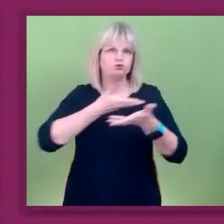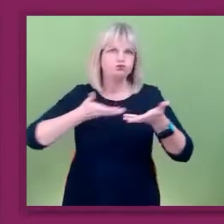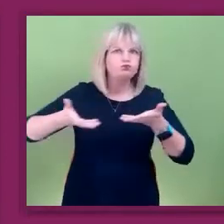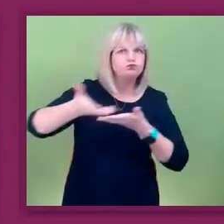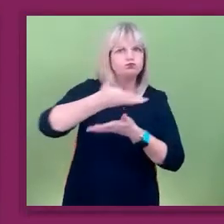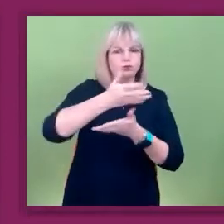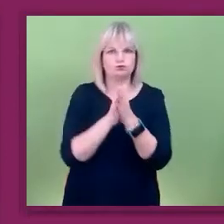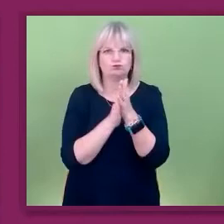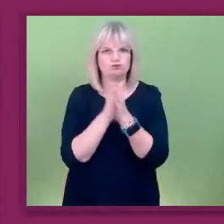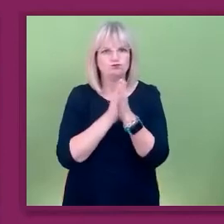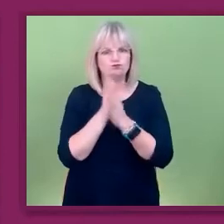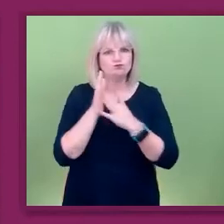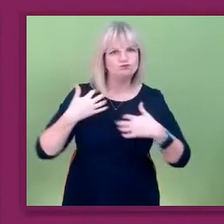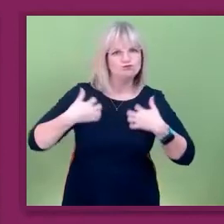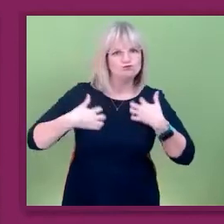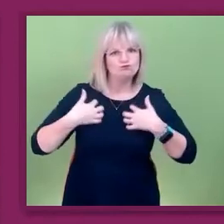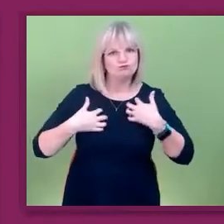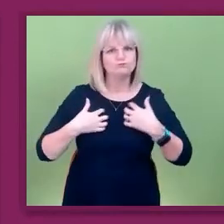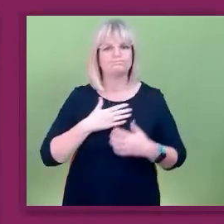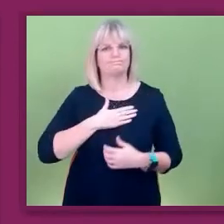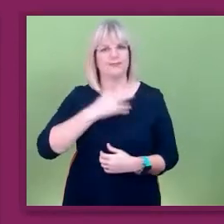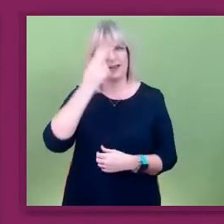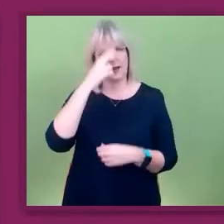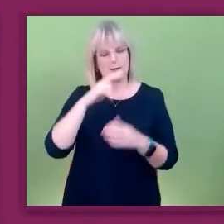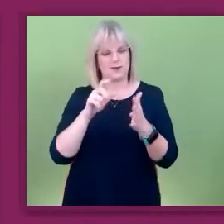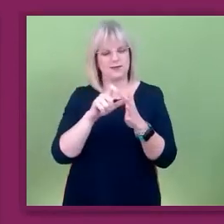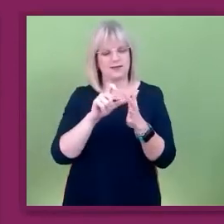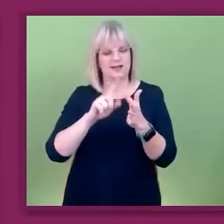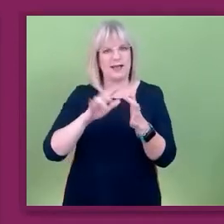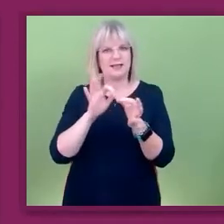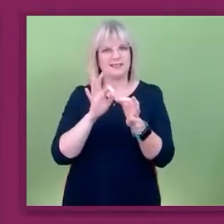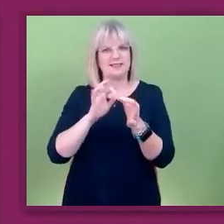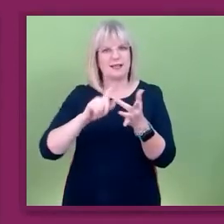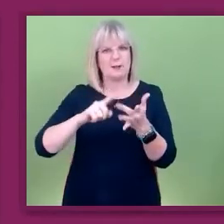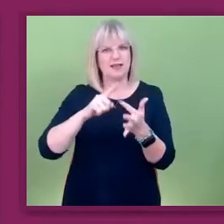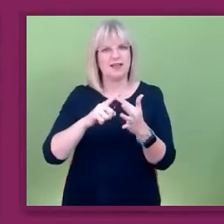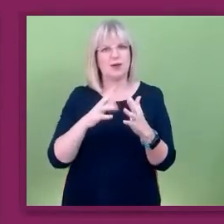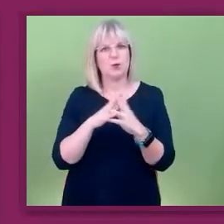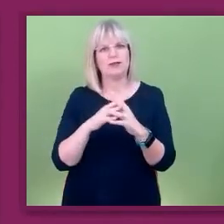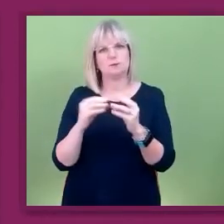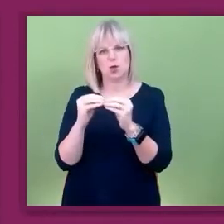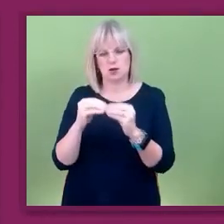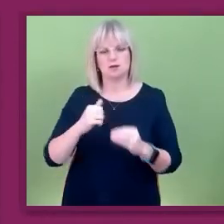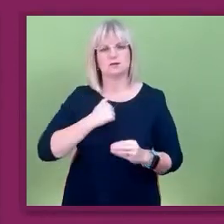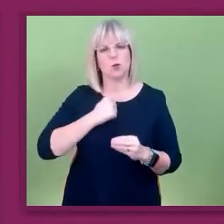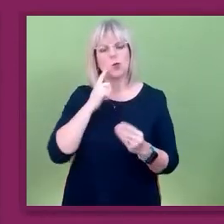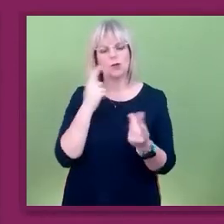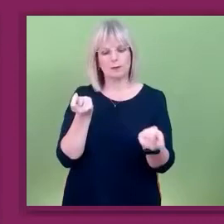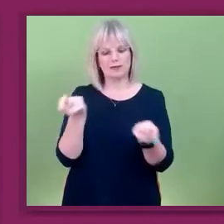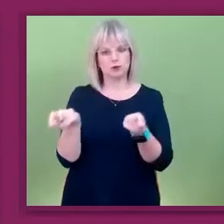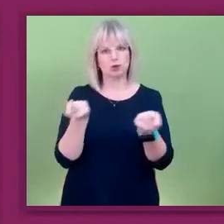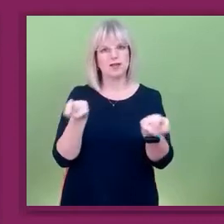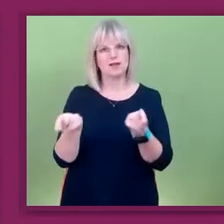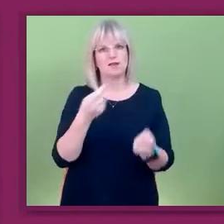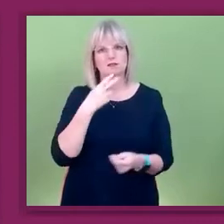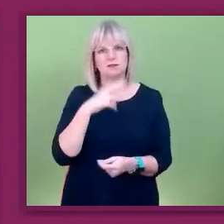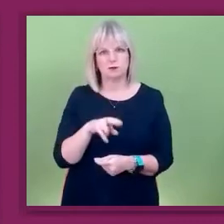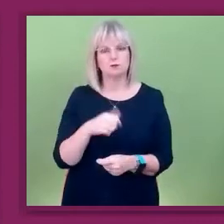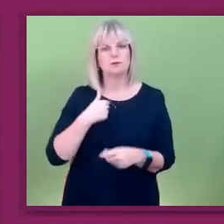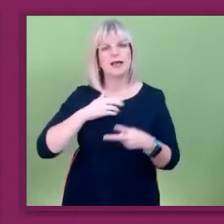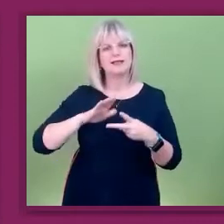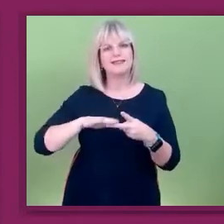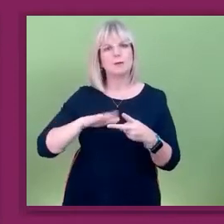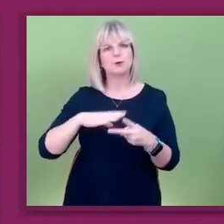to. My name's Debbie Weeks-Bernard. I'm going to be the chair for the discussion this afternoon. I'm the Deputy Mayor of London for